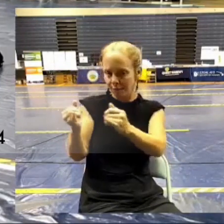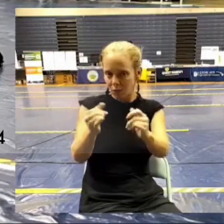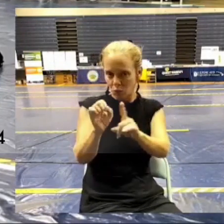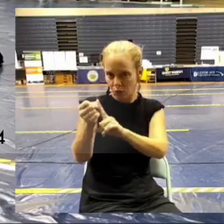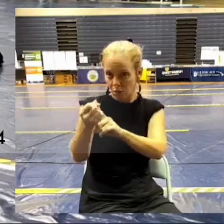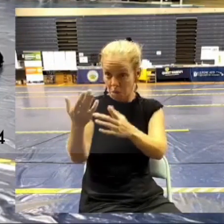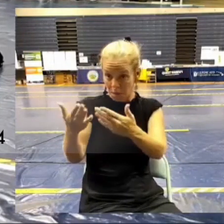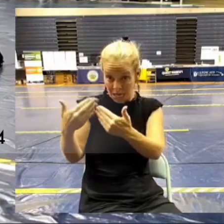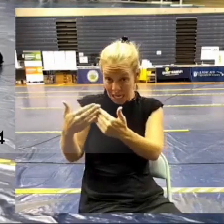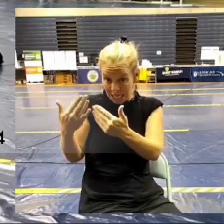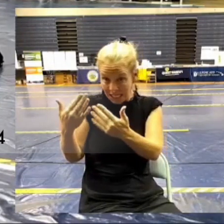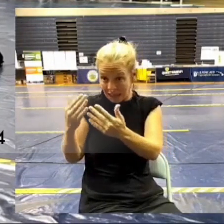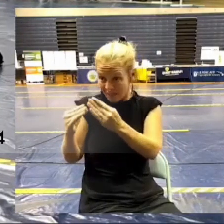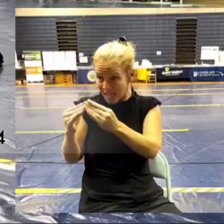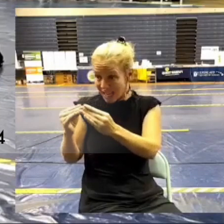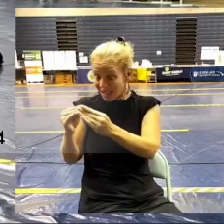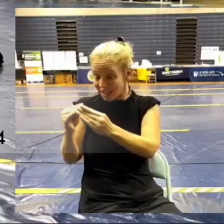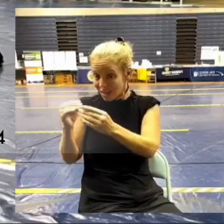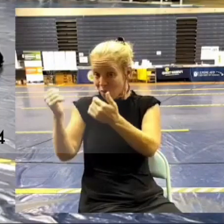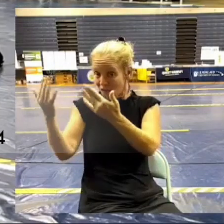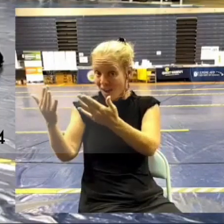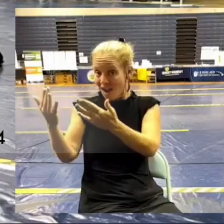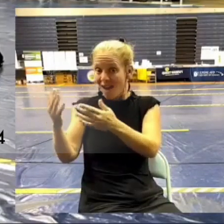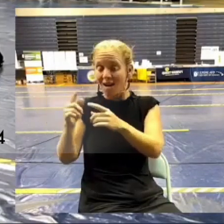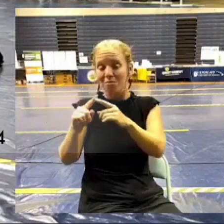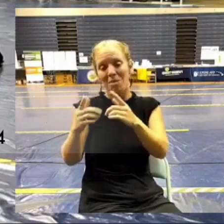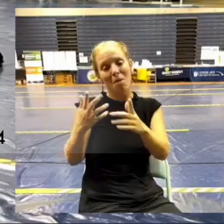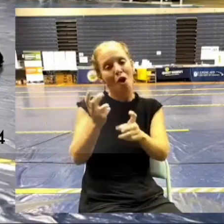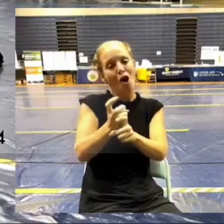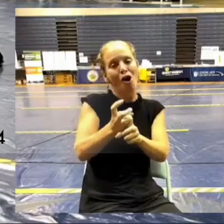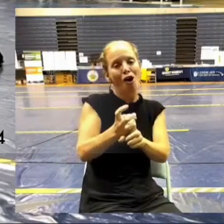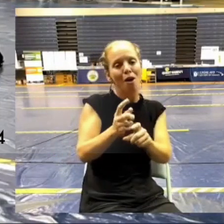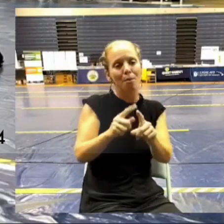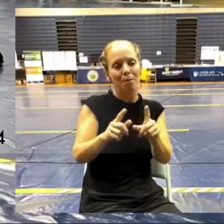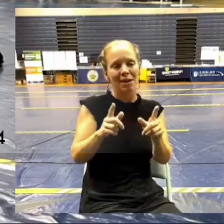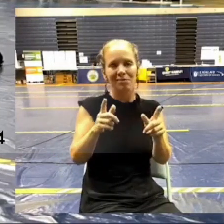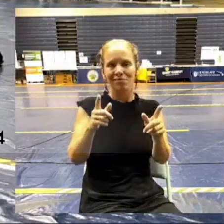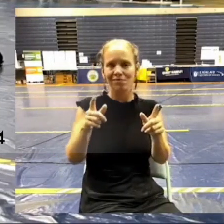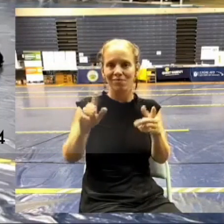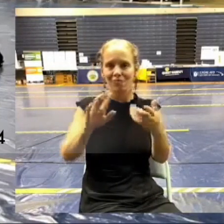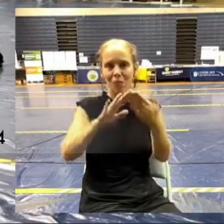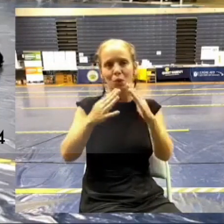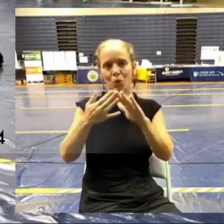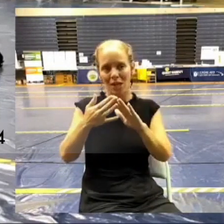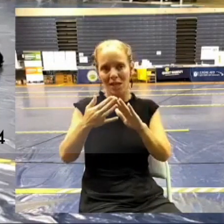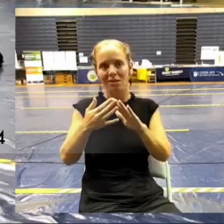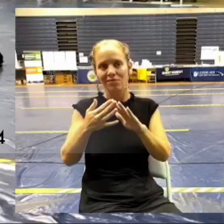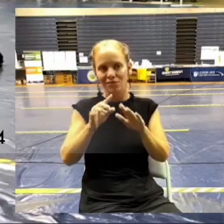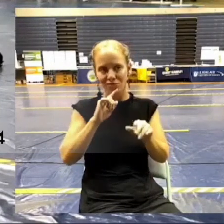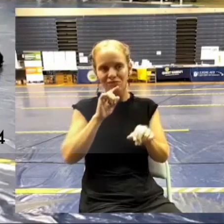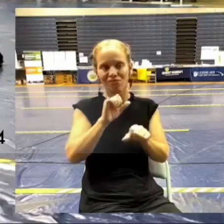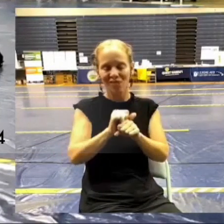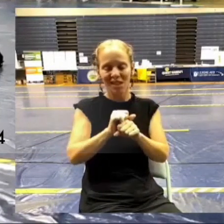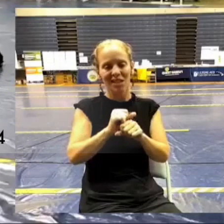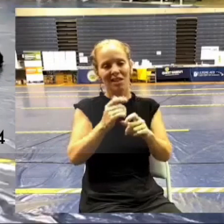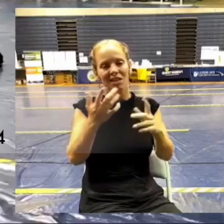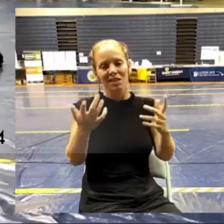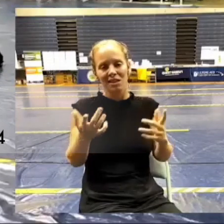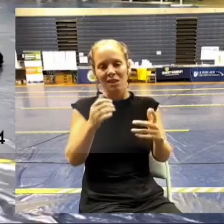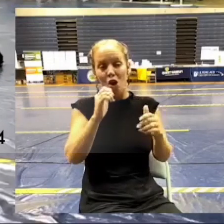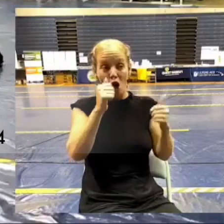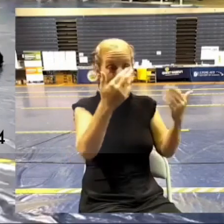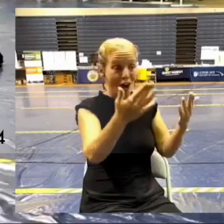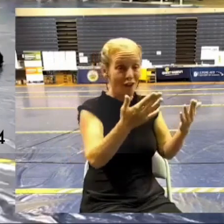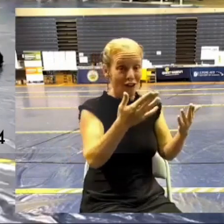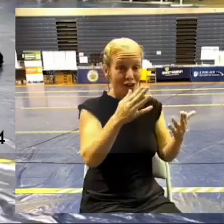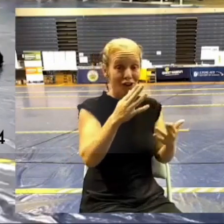about your situation. It might be an easy fix, might be a hard fix. But you guys are all hearing the reality is you're gonna get offered something. It may